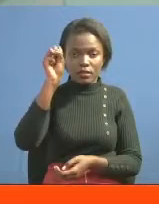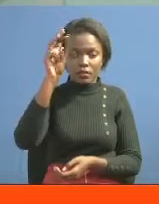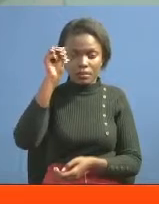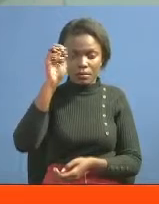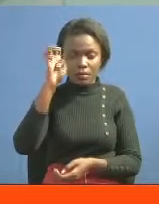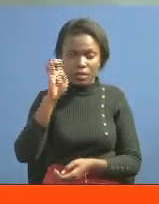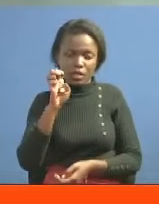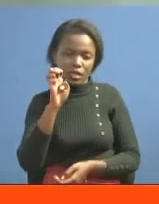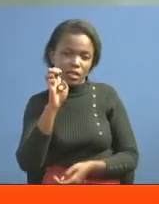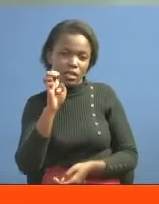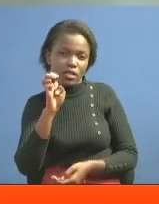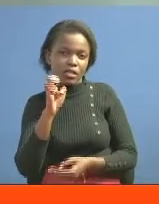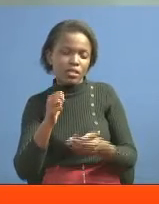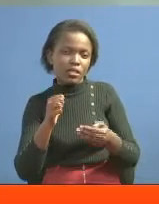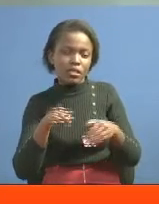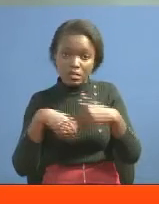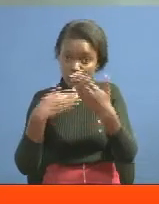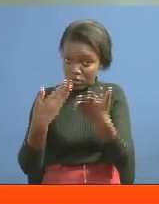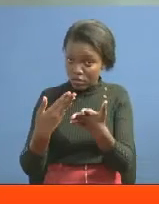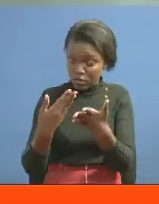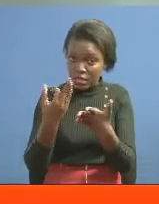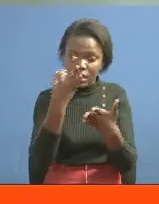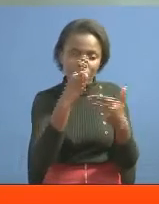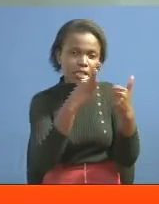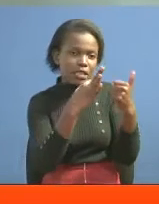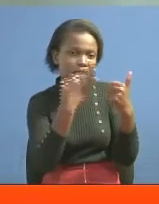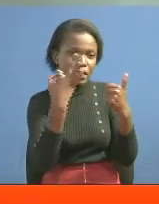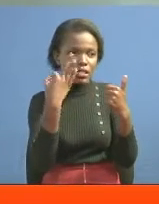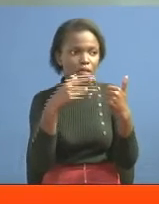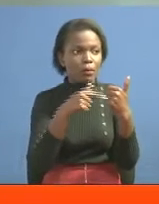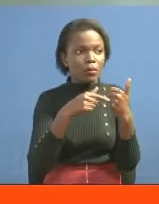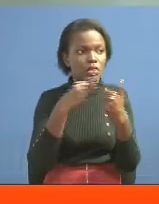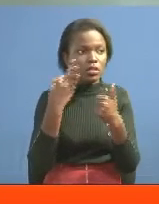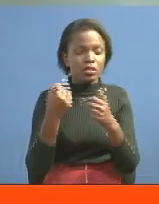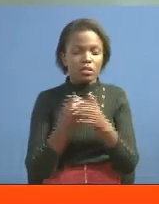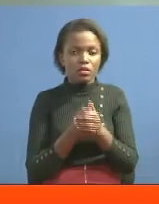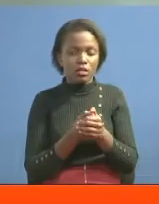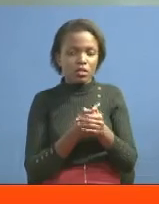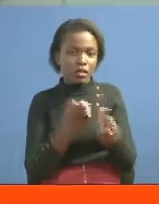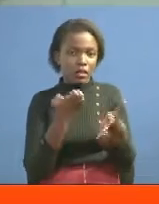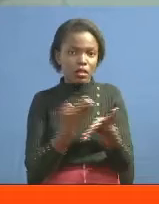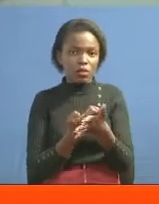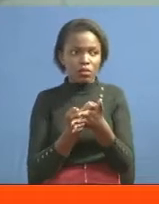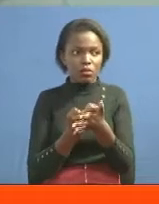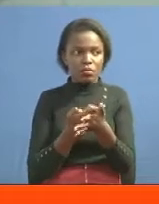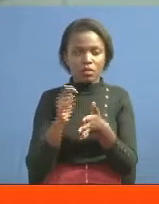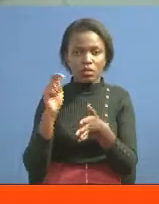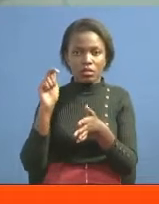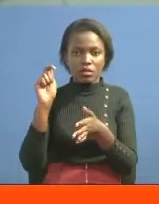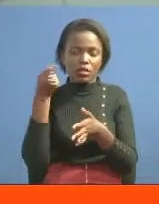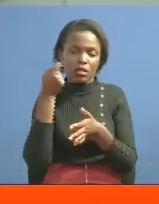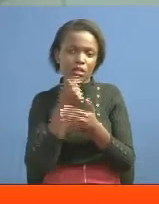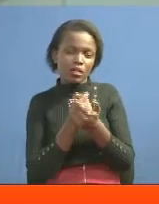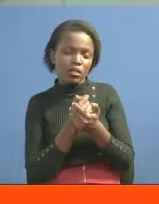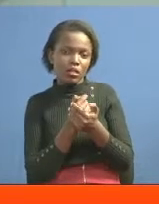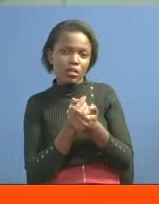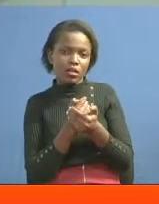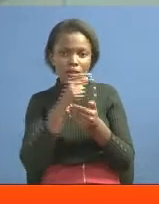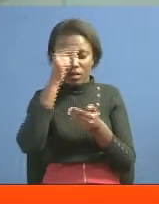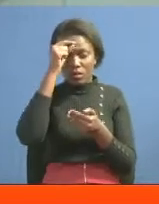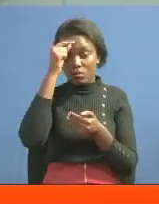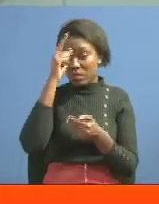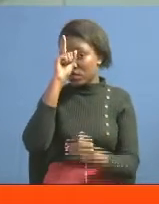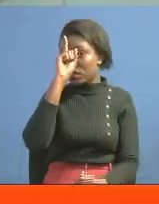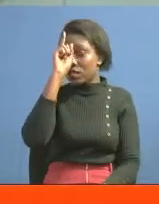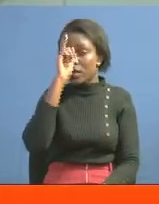country. So you can imagine they are a huge contributor to the economy of Kenya, as it were. And so I think the government needs to be serious